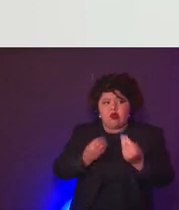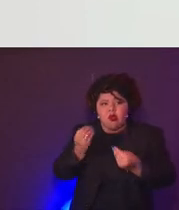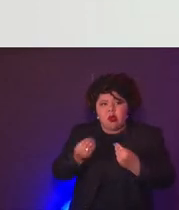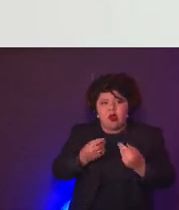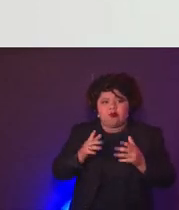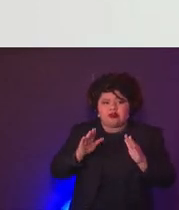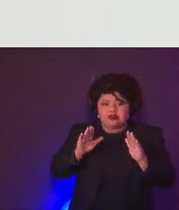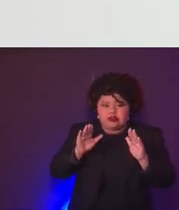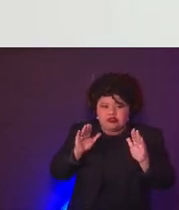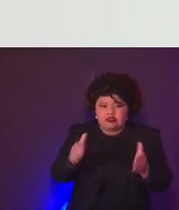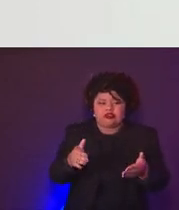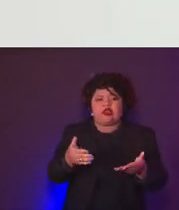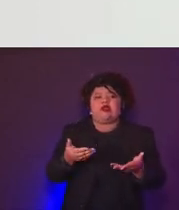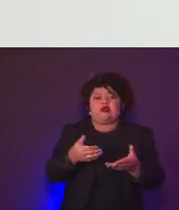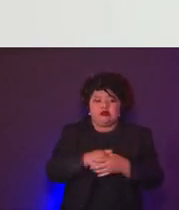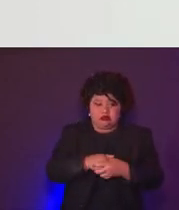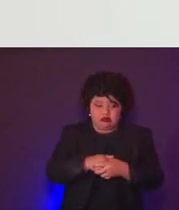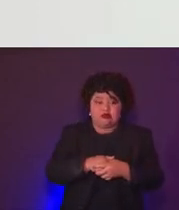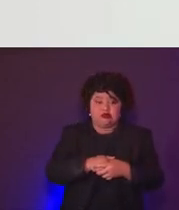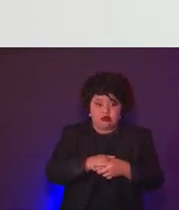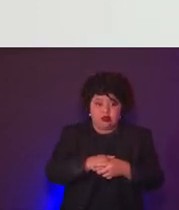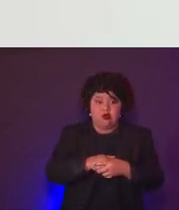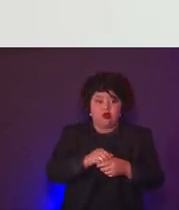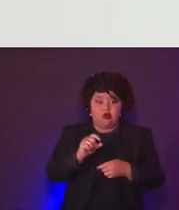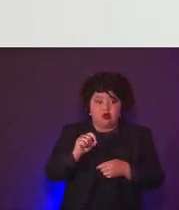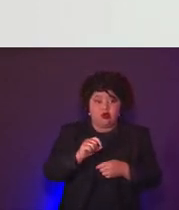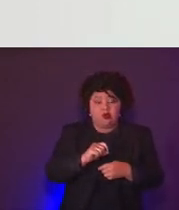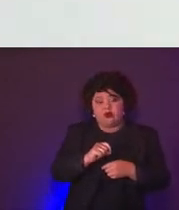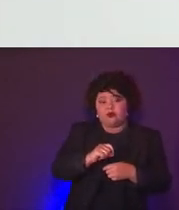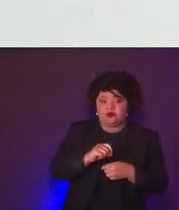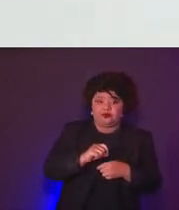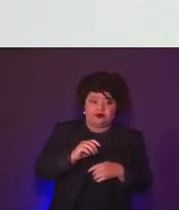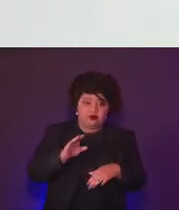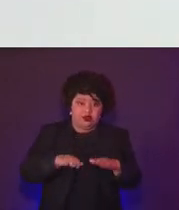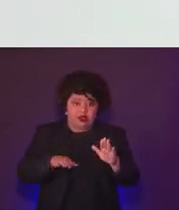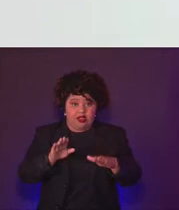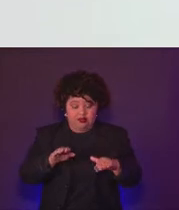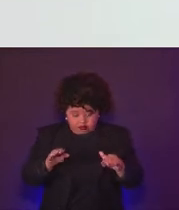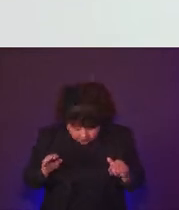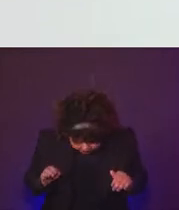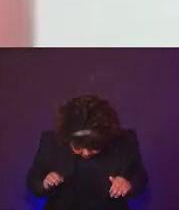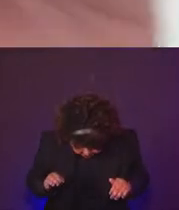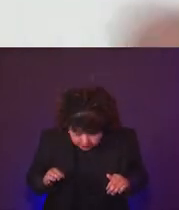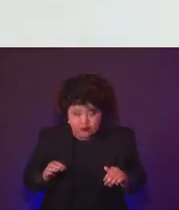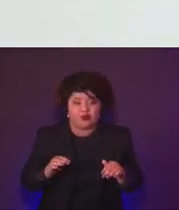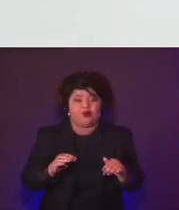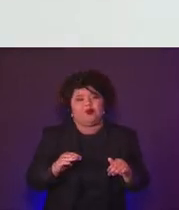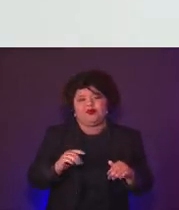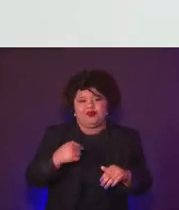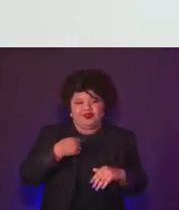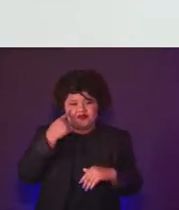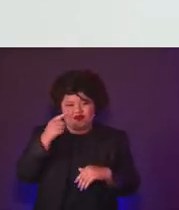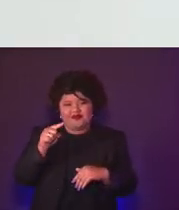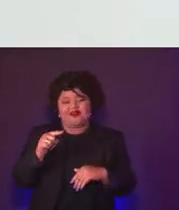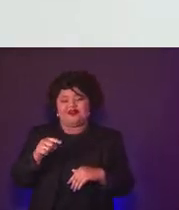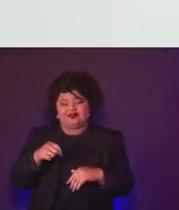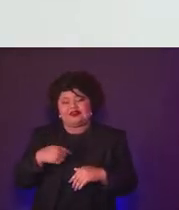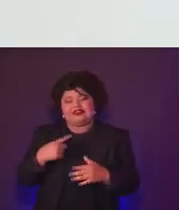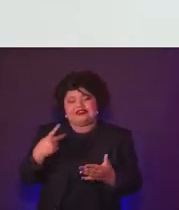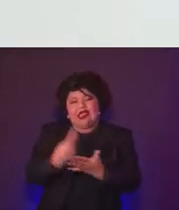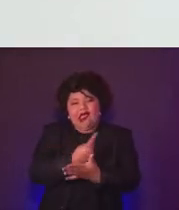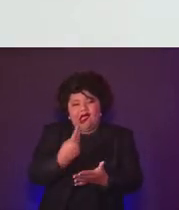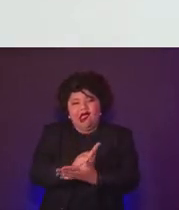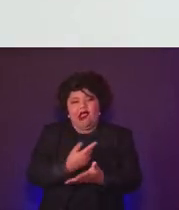of, we're on the edges of things, and this is all about what we do right. I came to journalism late in